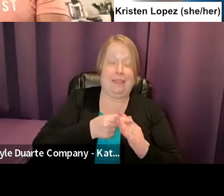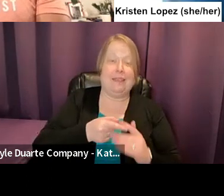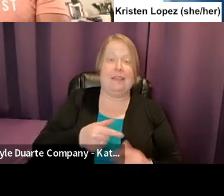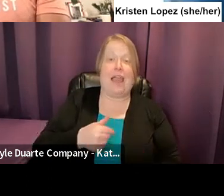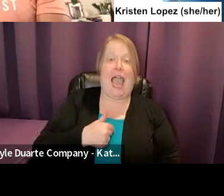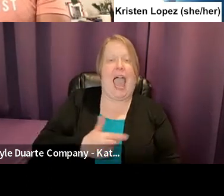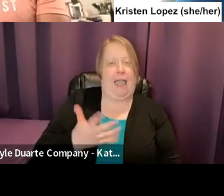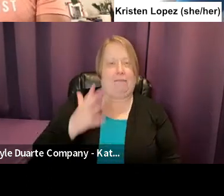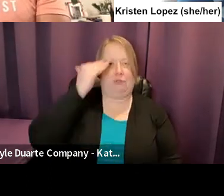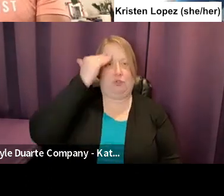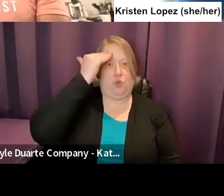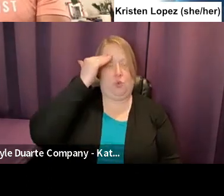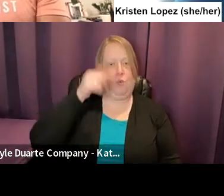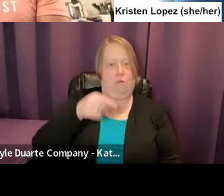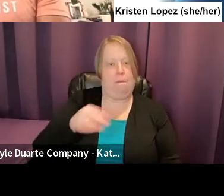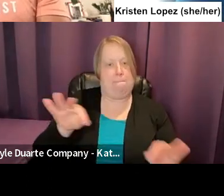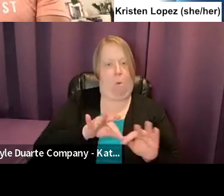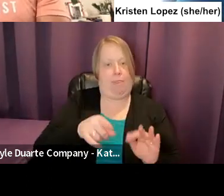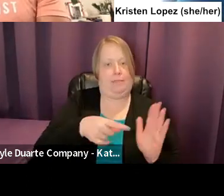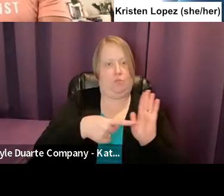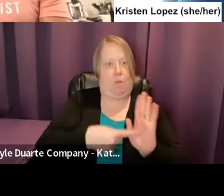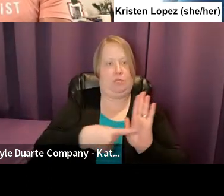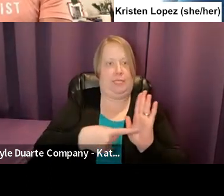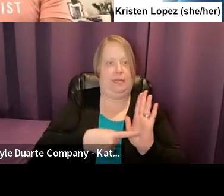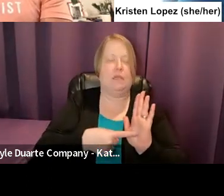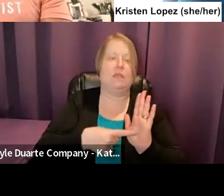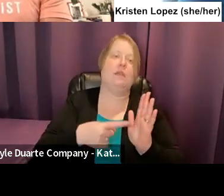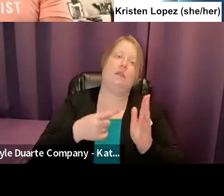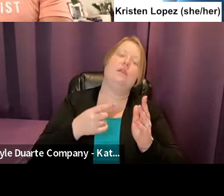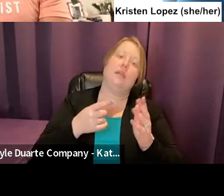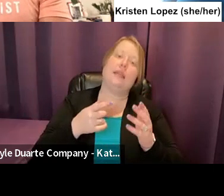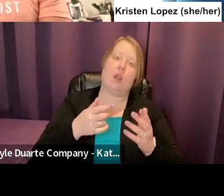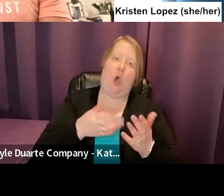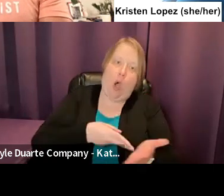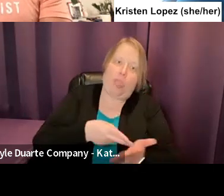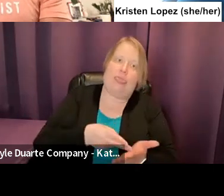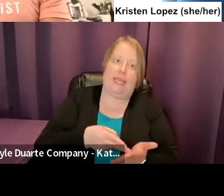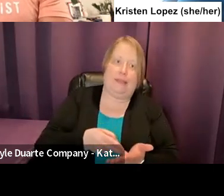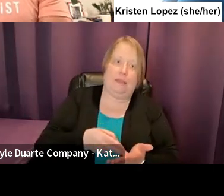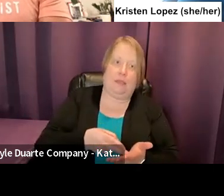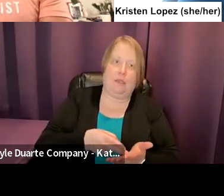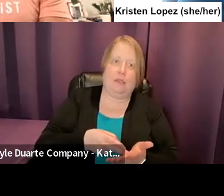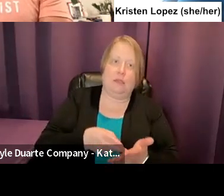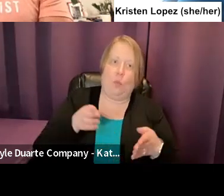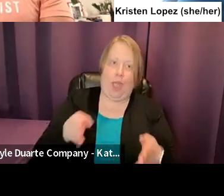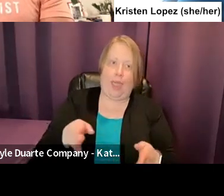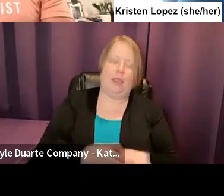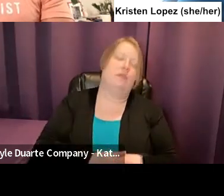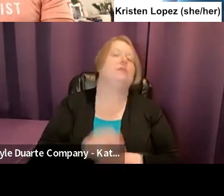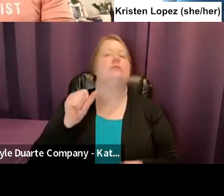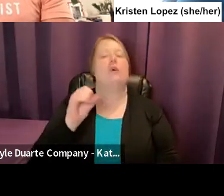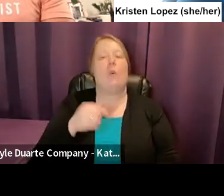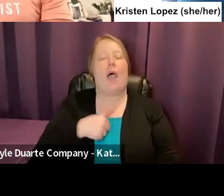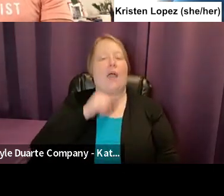that this needed to be represented in a way that was authentic. And so I don't think